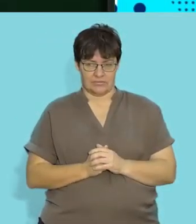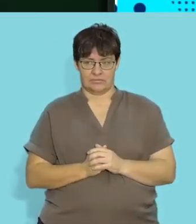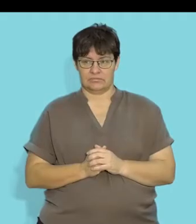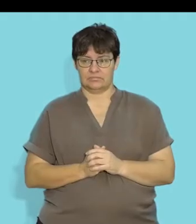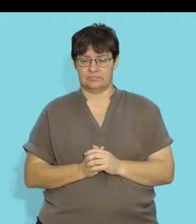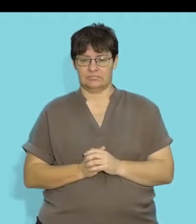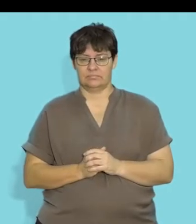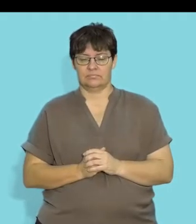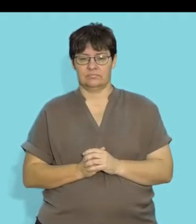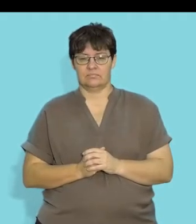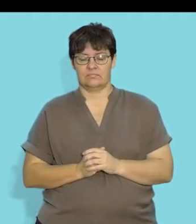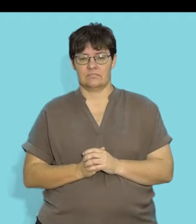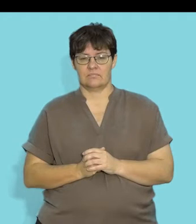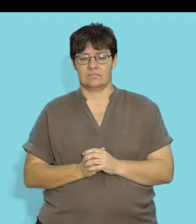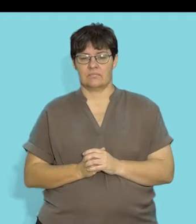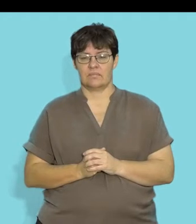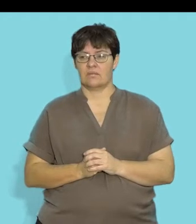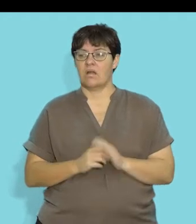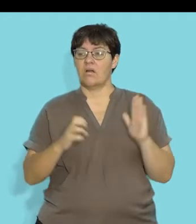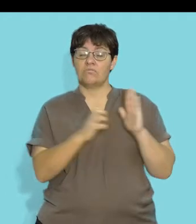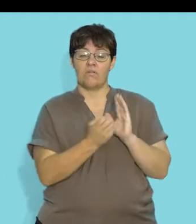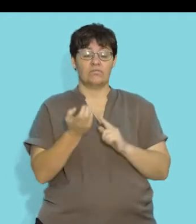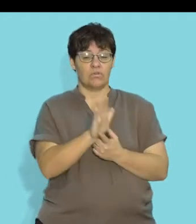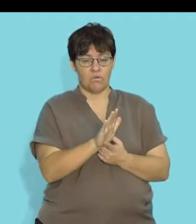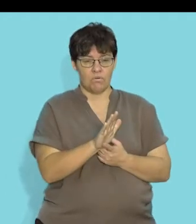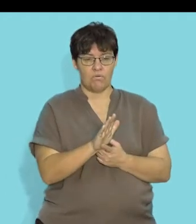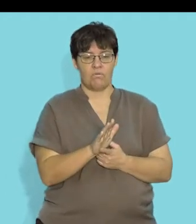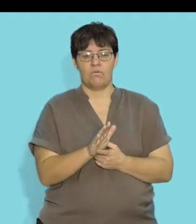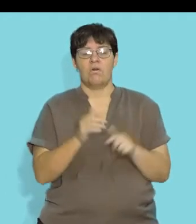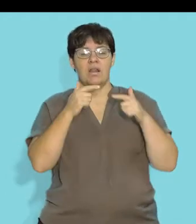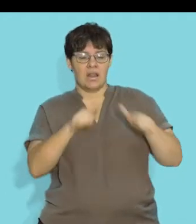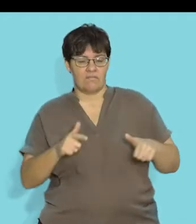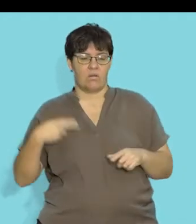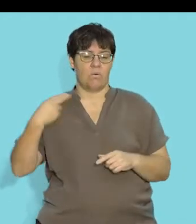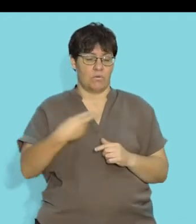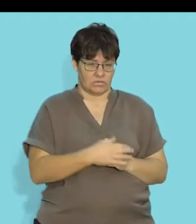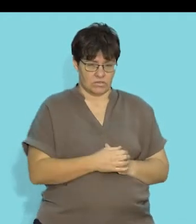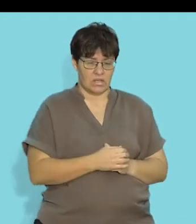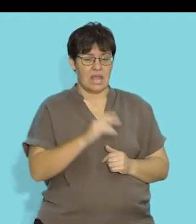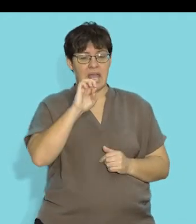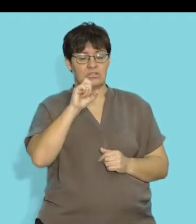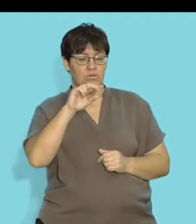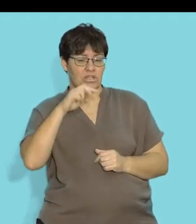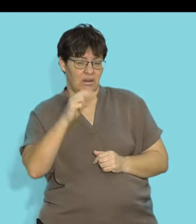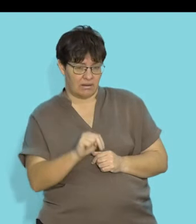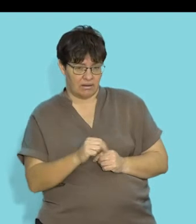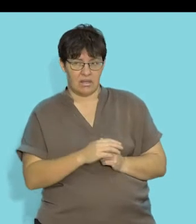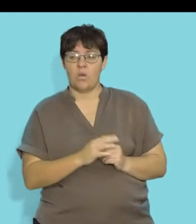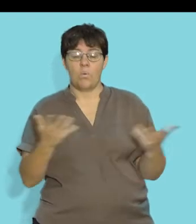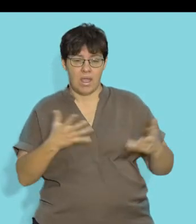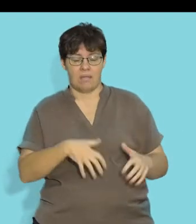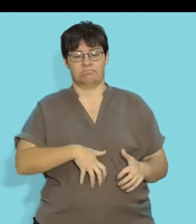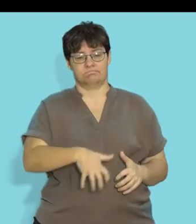way. Right, so the graph below shows the levels of hormones, estrogen and progesterone in